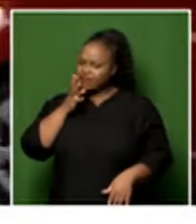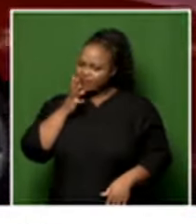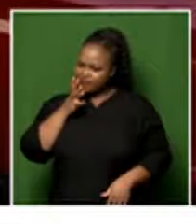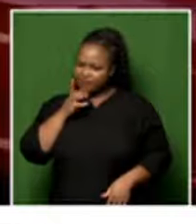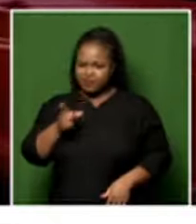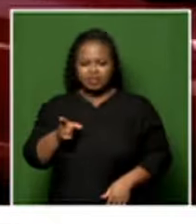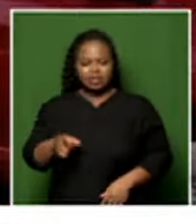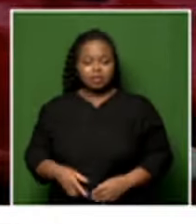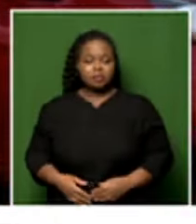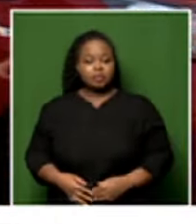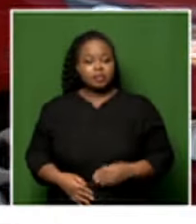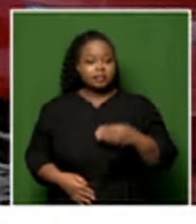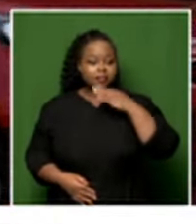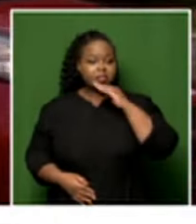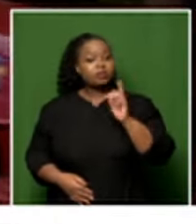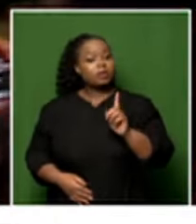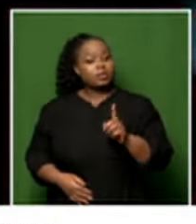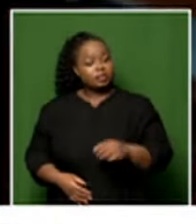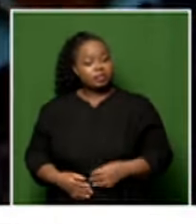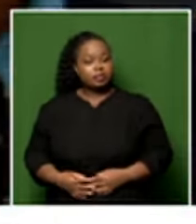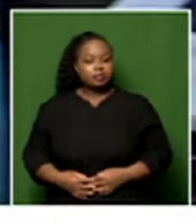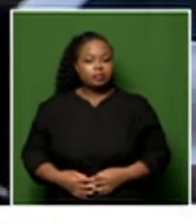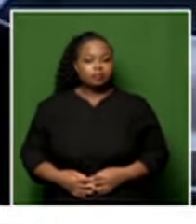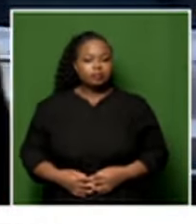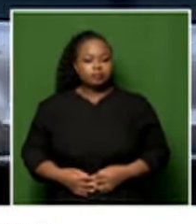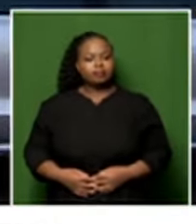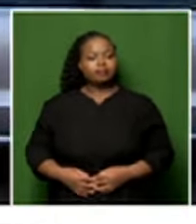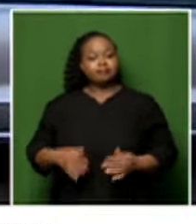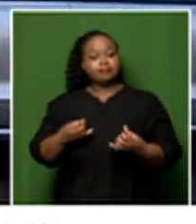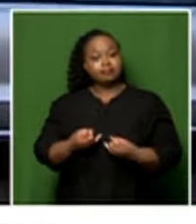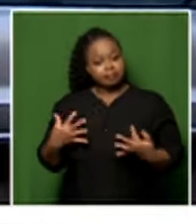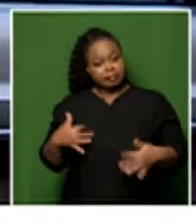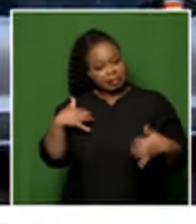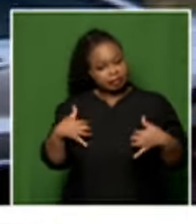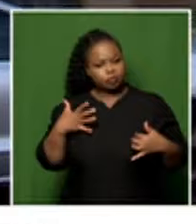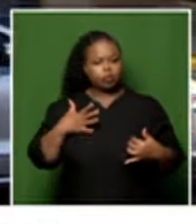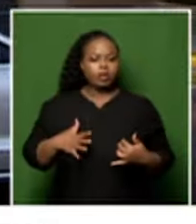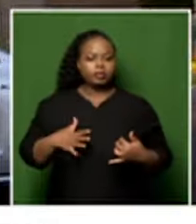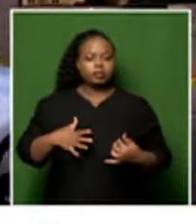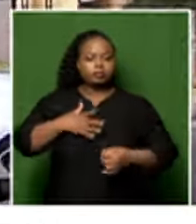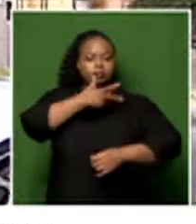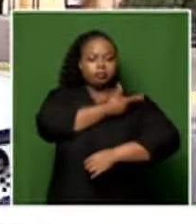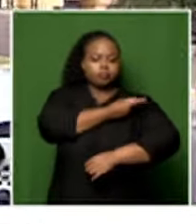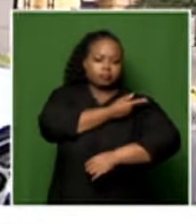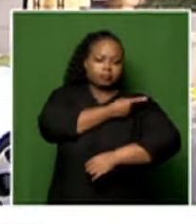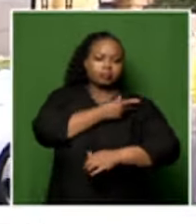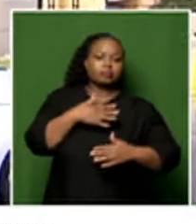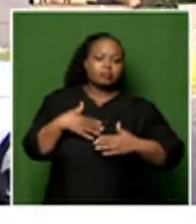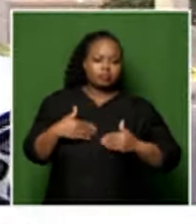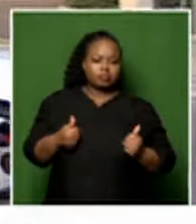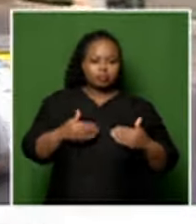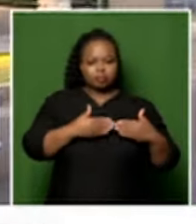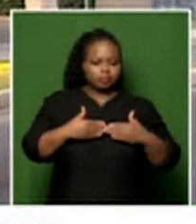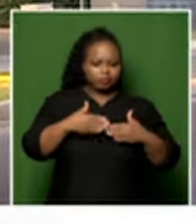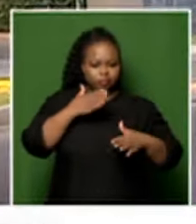this obviously tells you a story about this rush. Healthcare workers trying